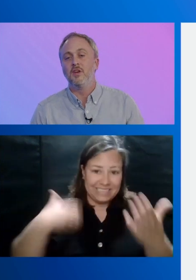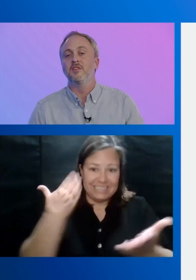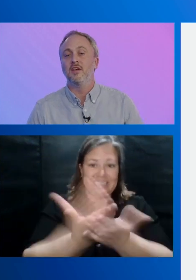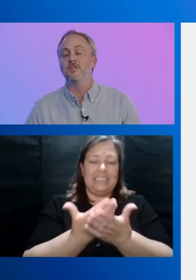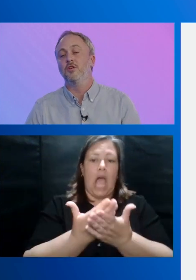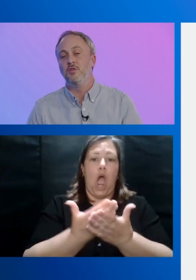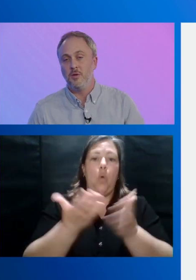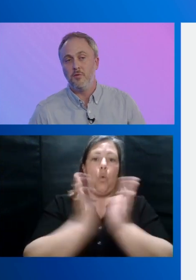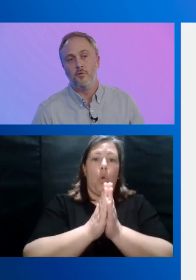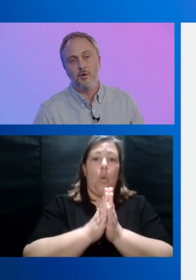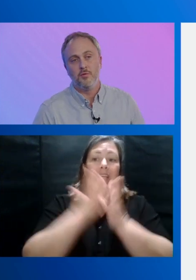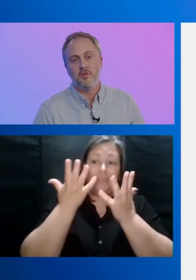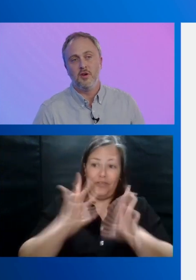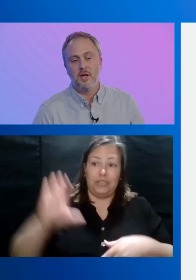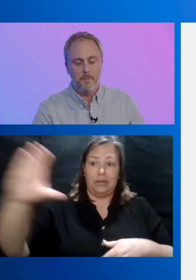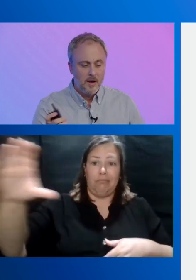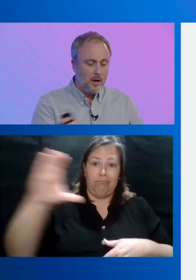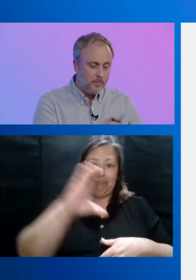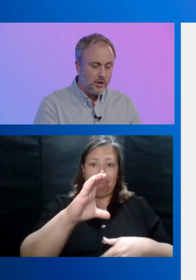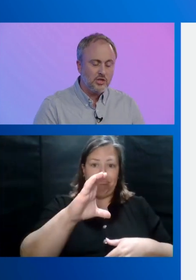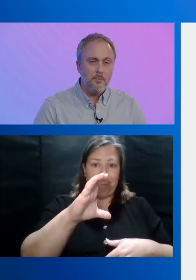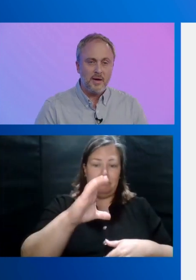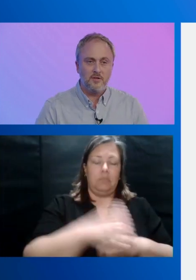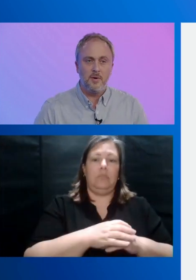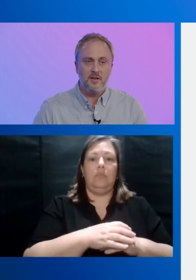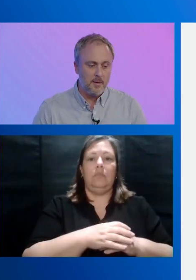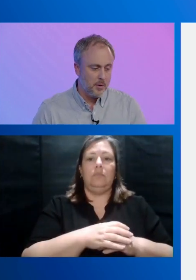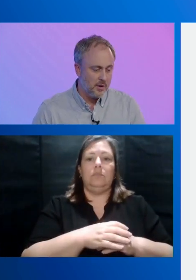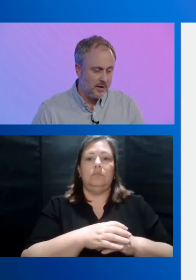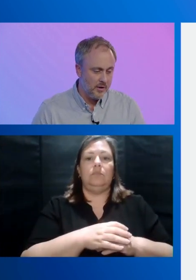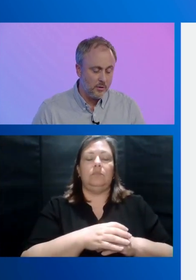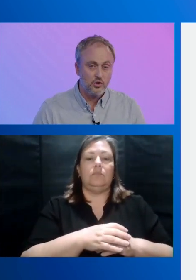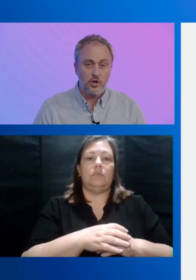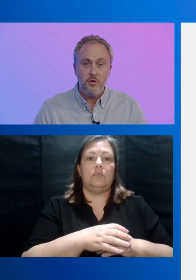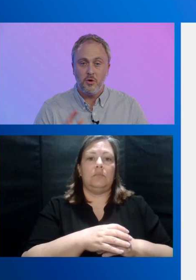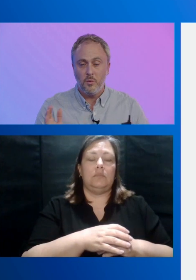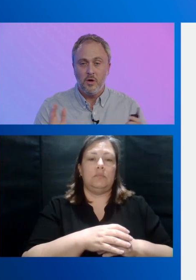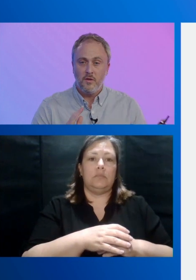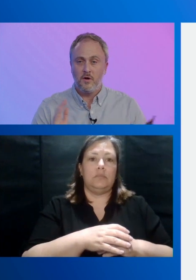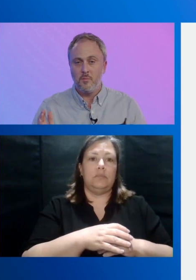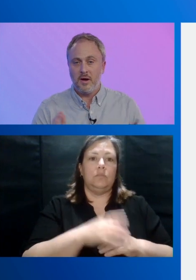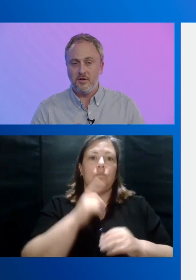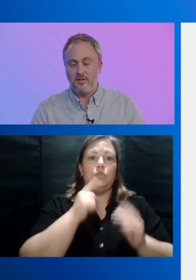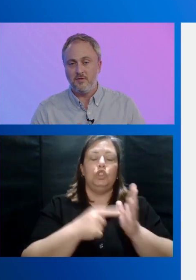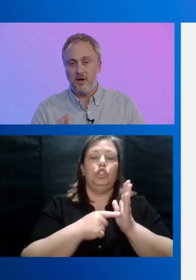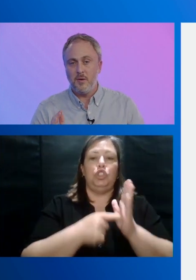request to finish executing before you return it. I'm going to jump back to my demo now, and I'll show you